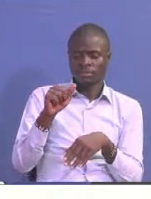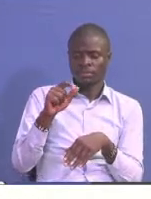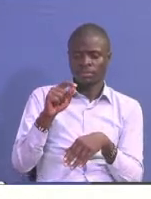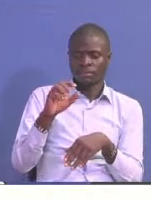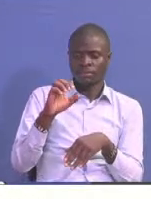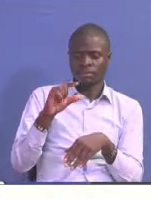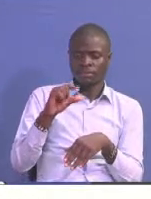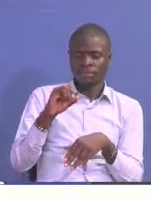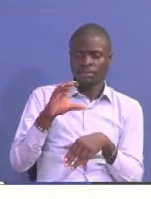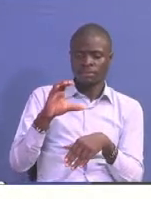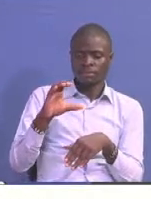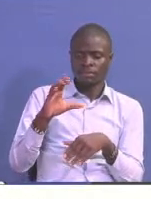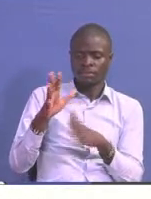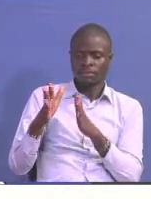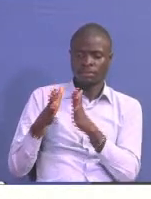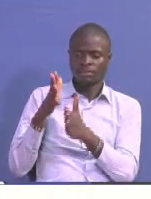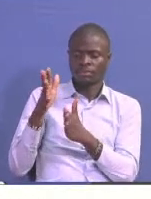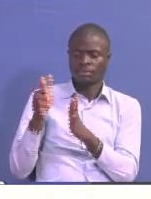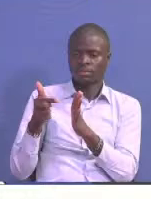This concept of strategy,